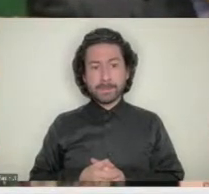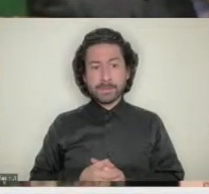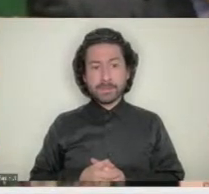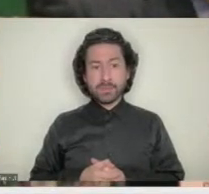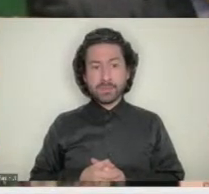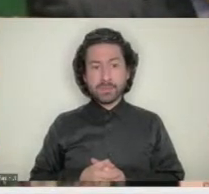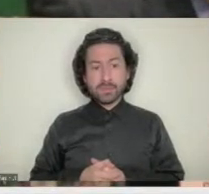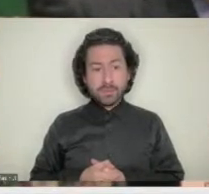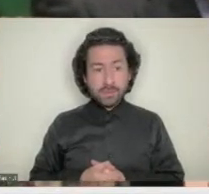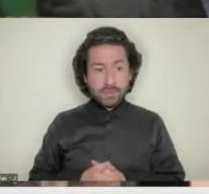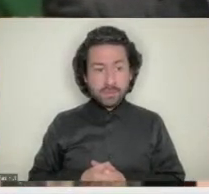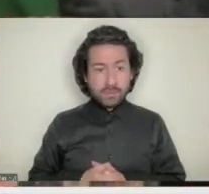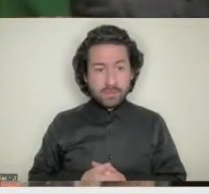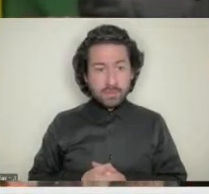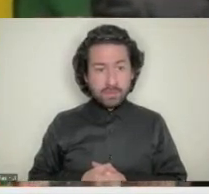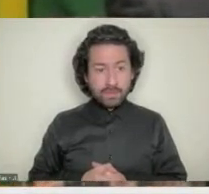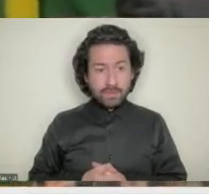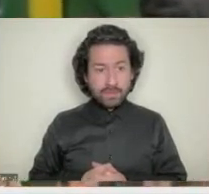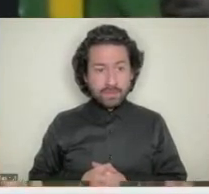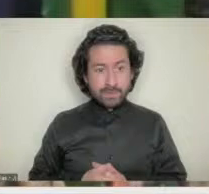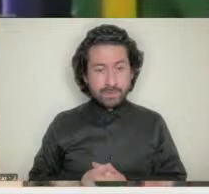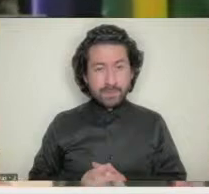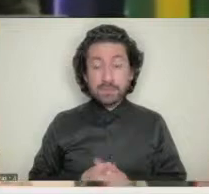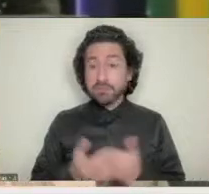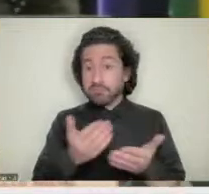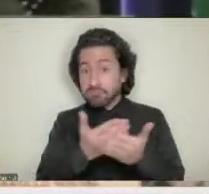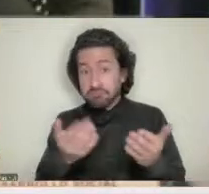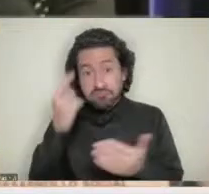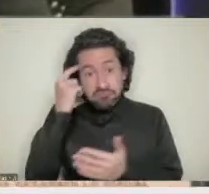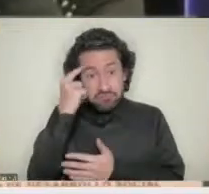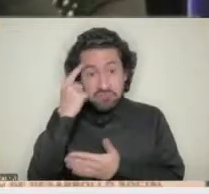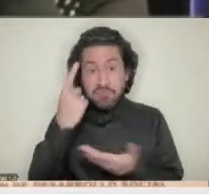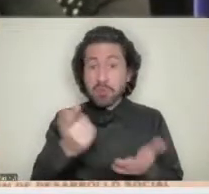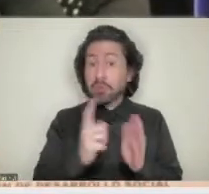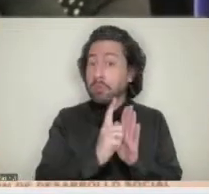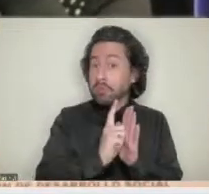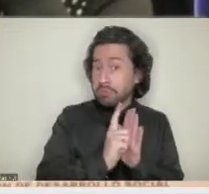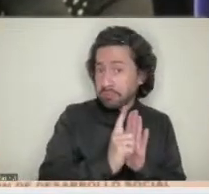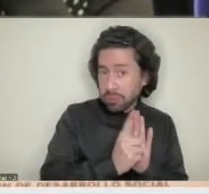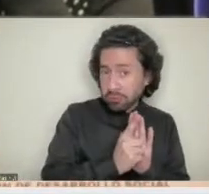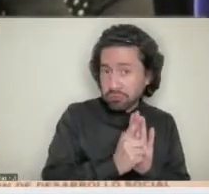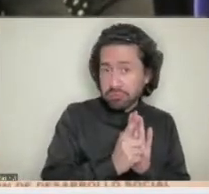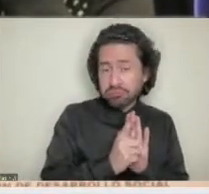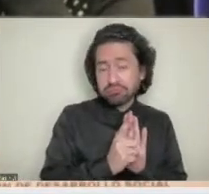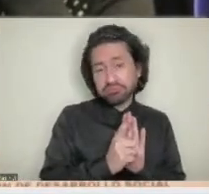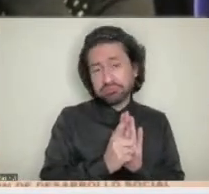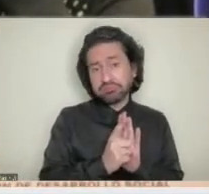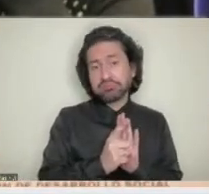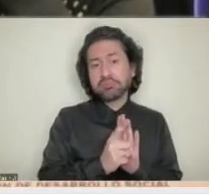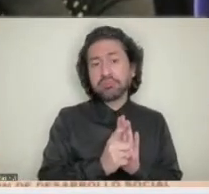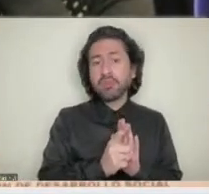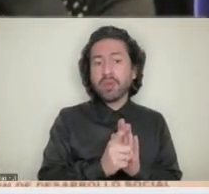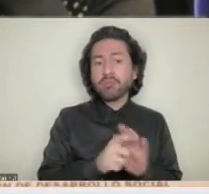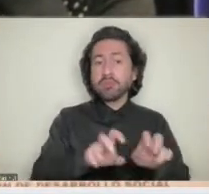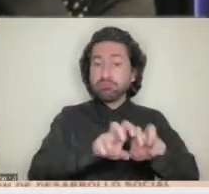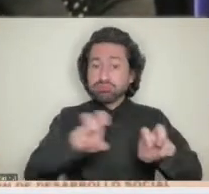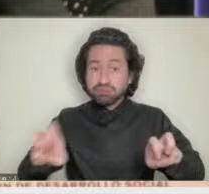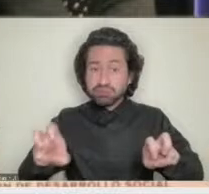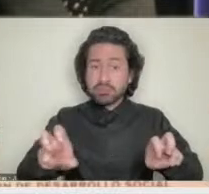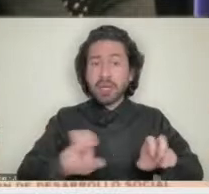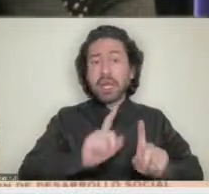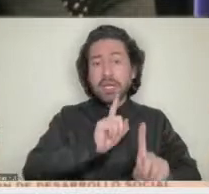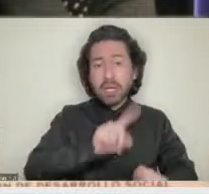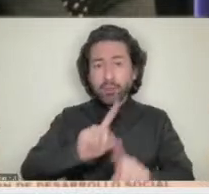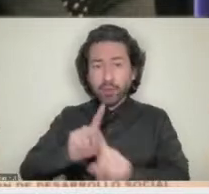So please, each one of these speakers has time now to respond in the same order as